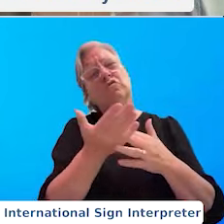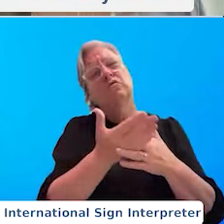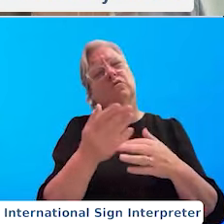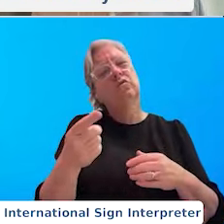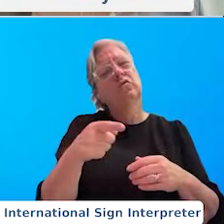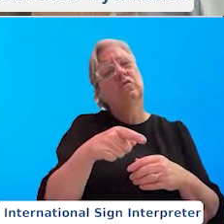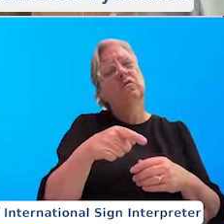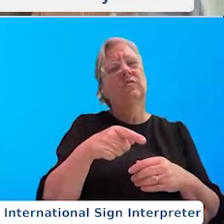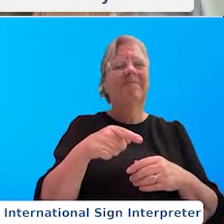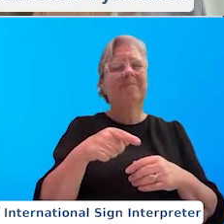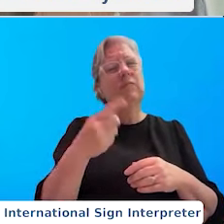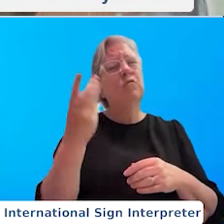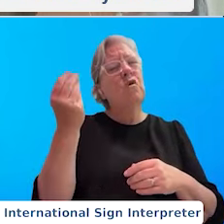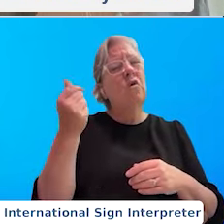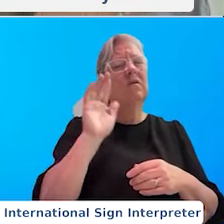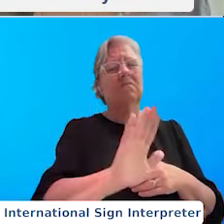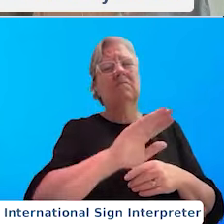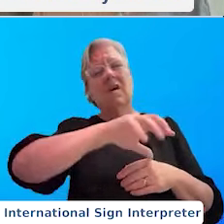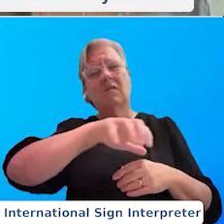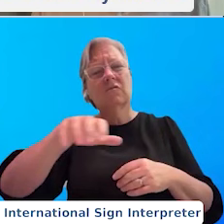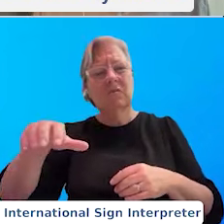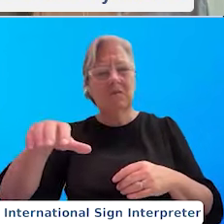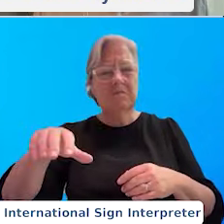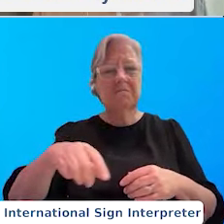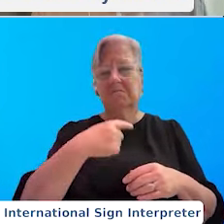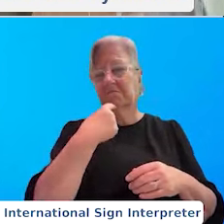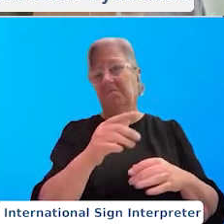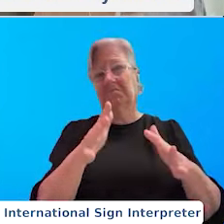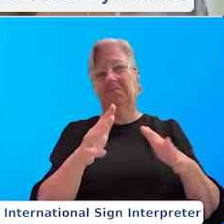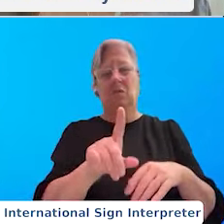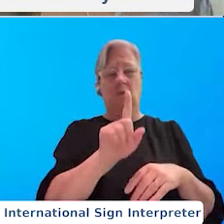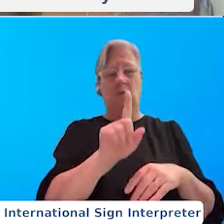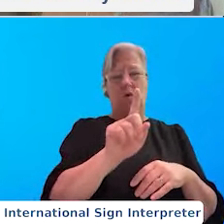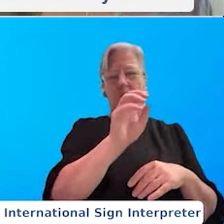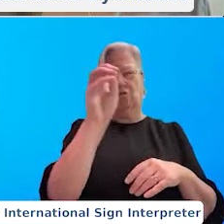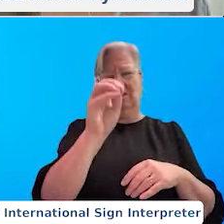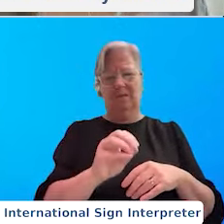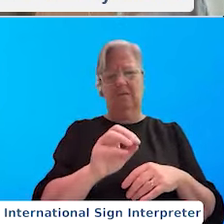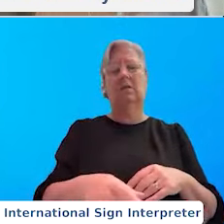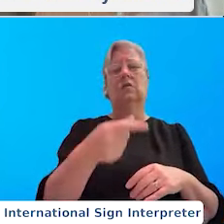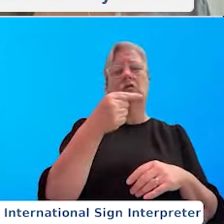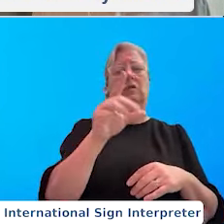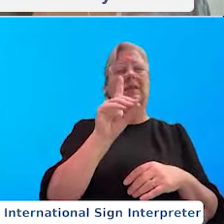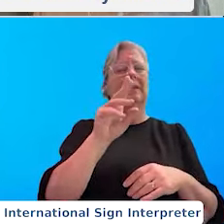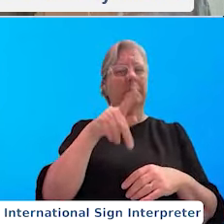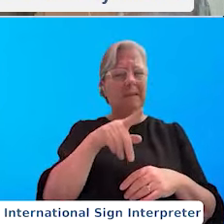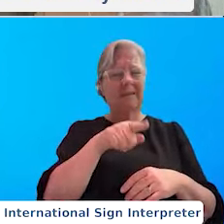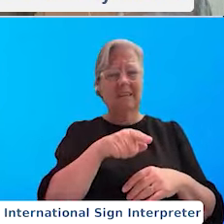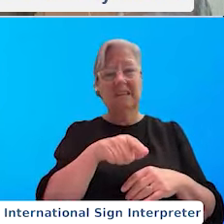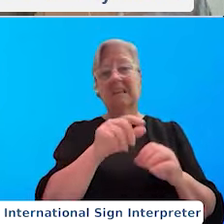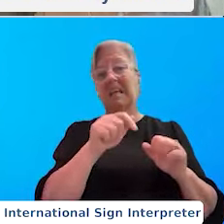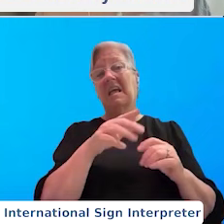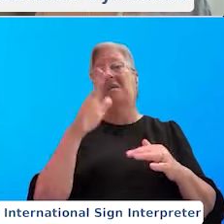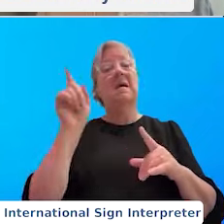to the CRPD. However, the analysis does come up with some interesting trends about where countries sit. What this